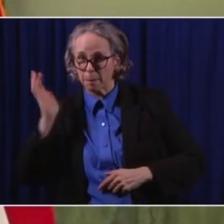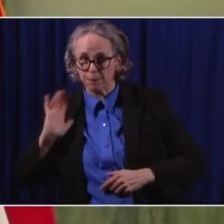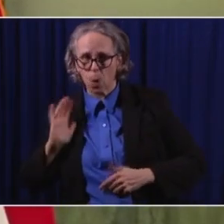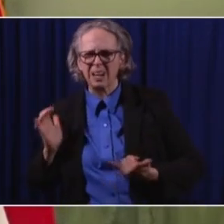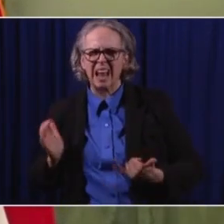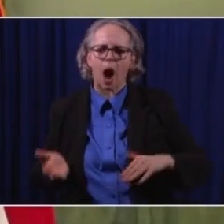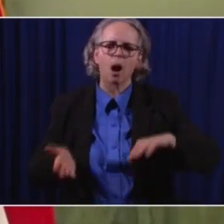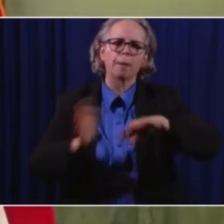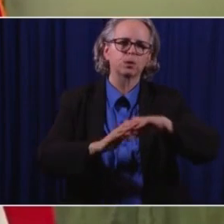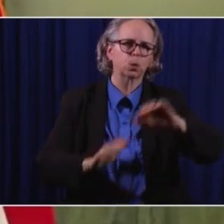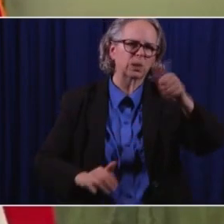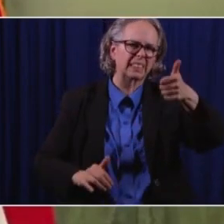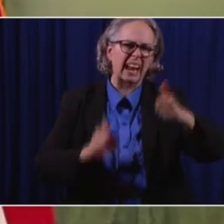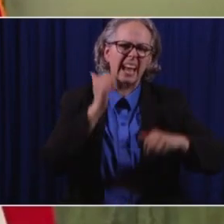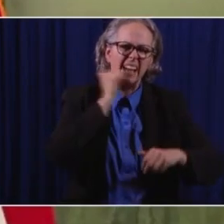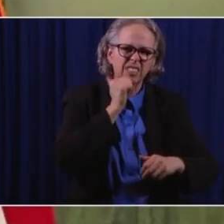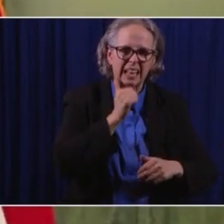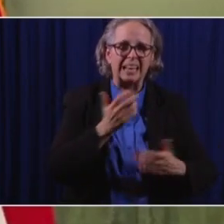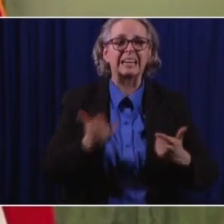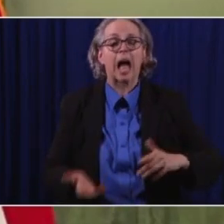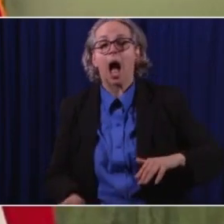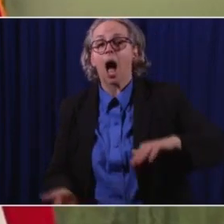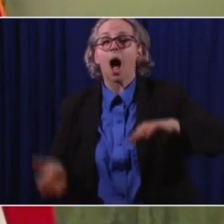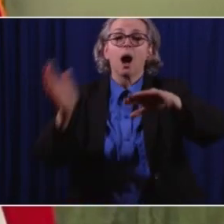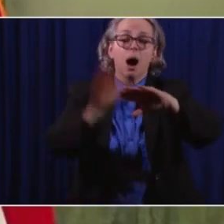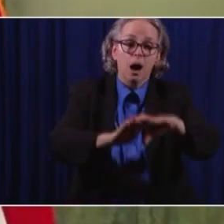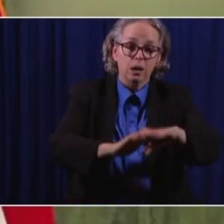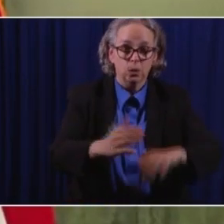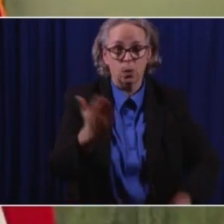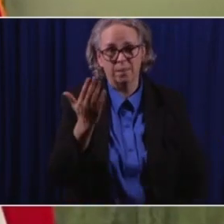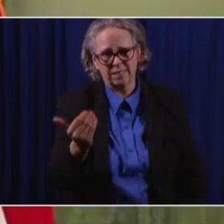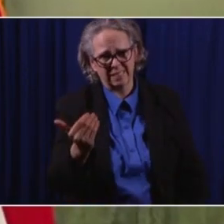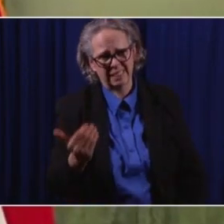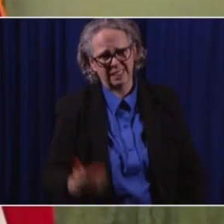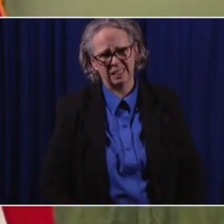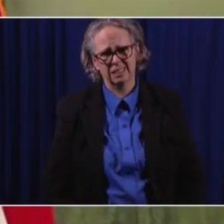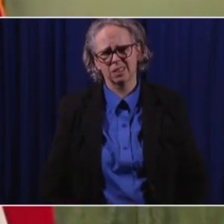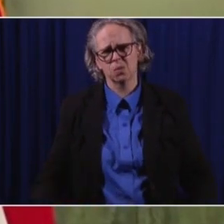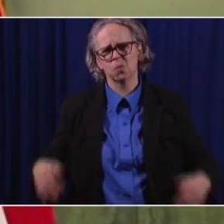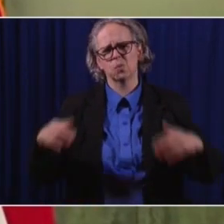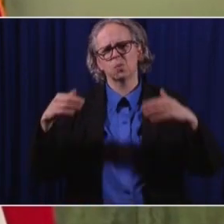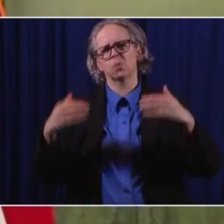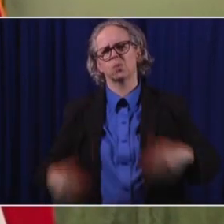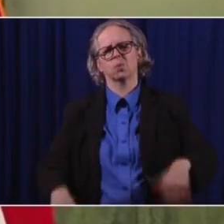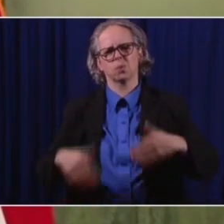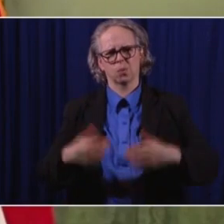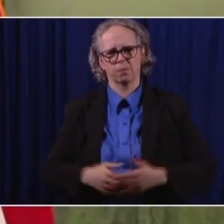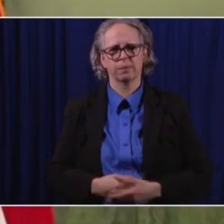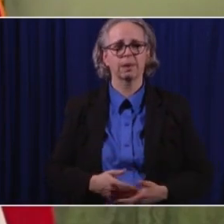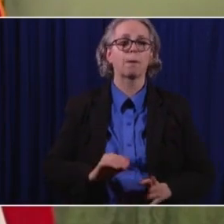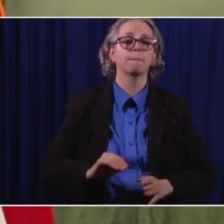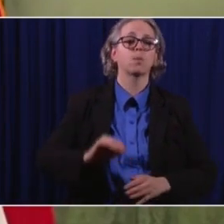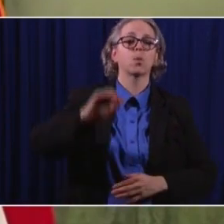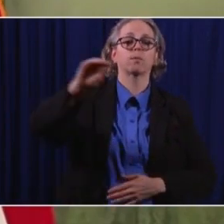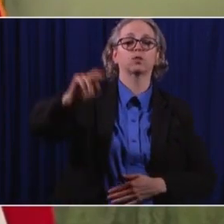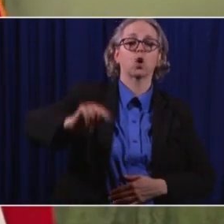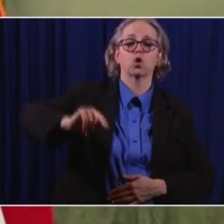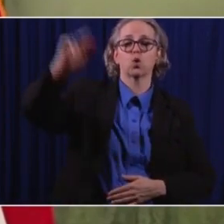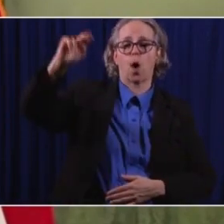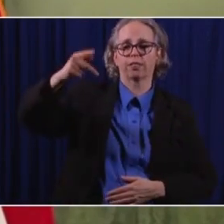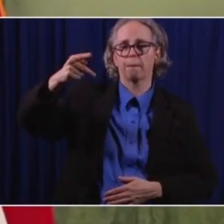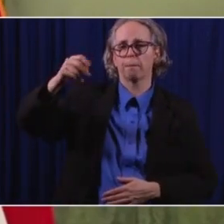to 14 to 15 cases per day. Let's go up north to Portage County. Portage